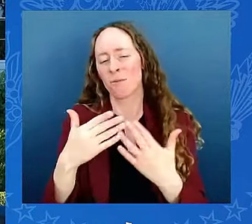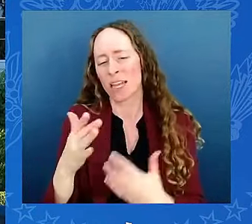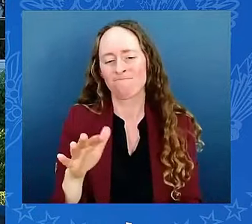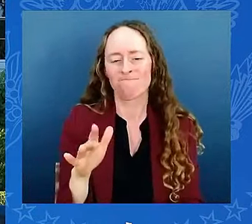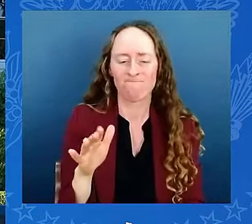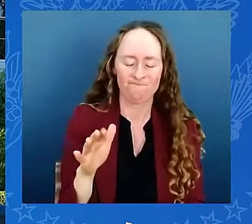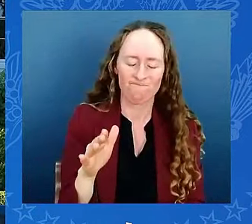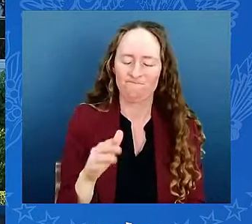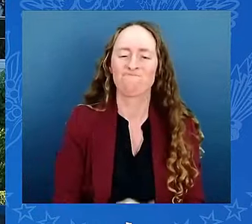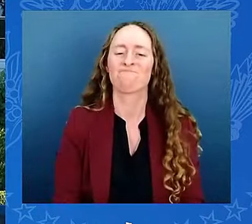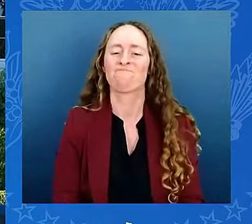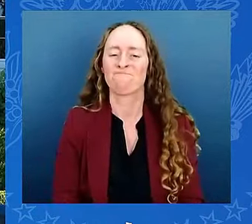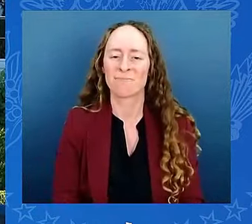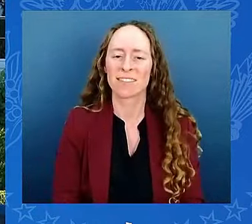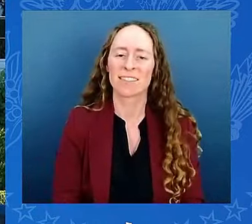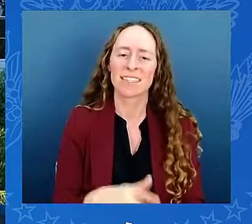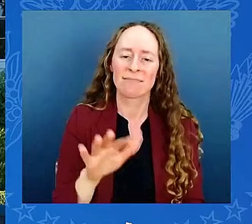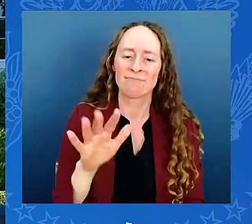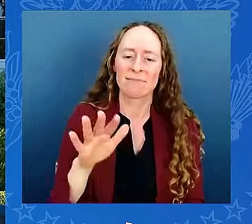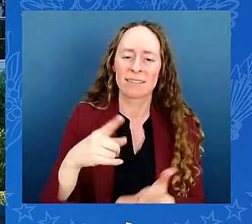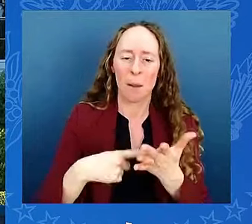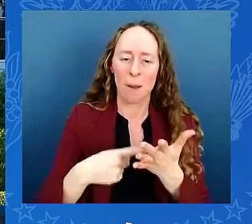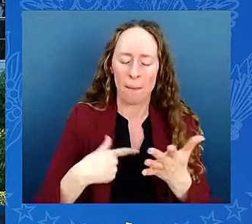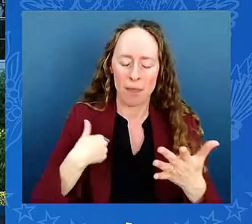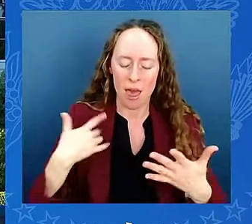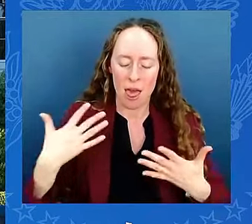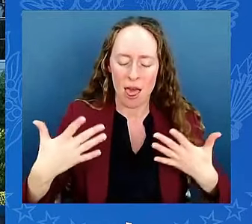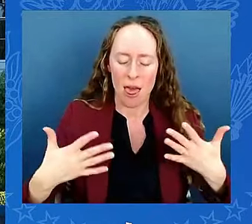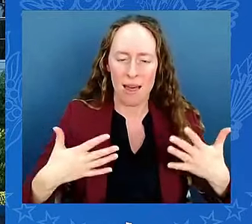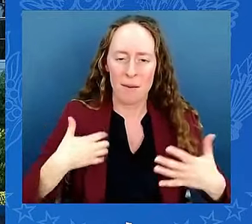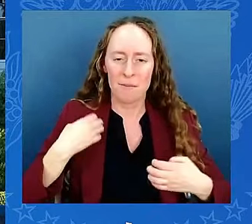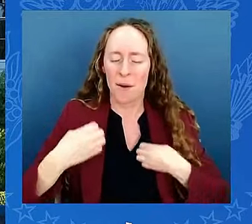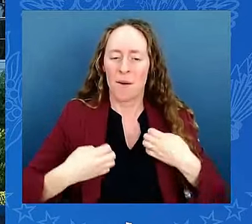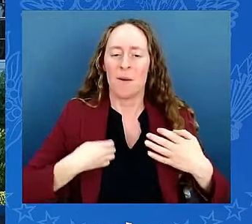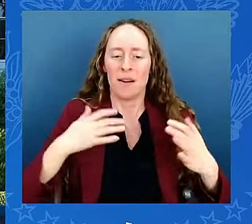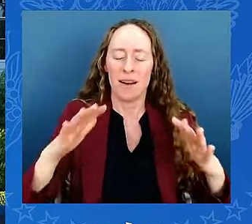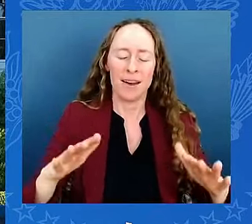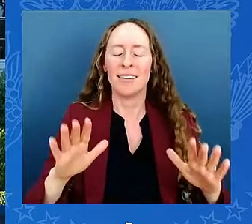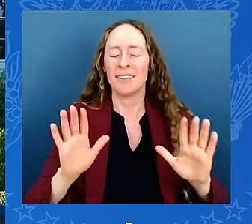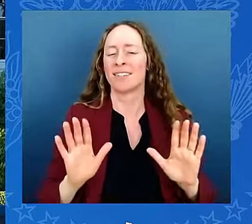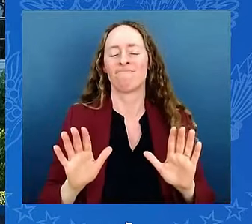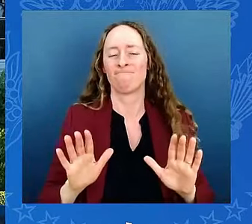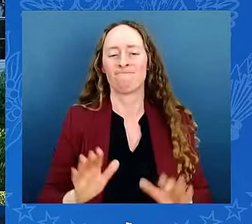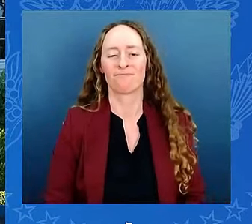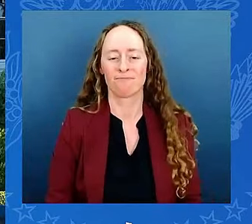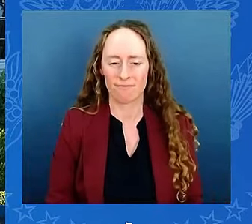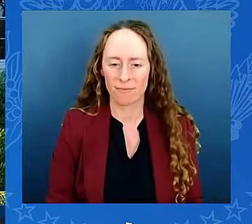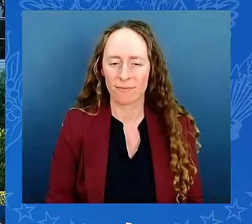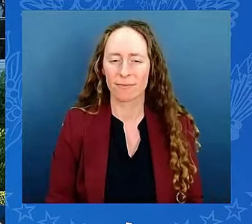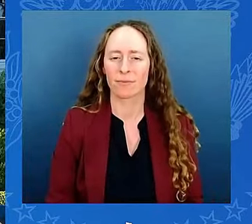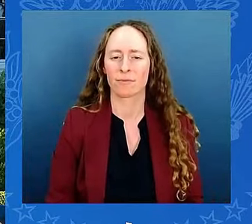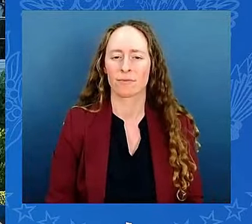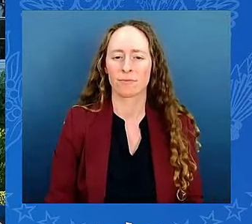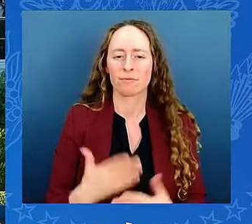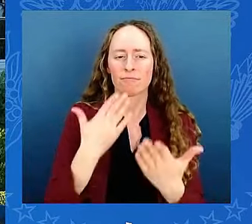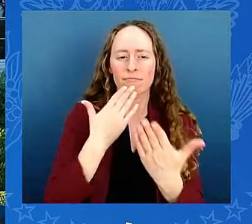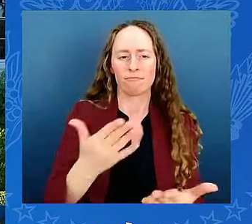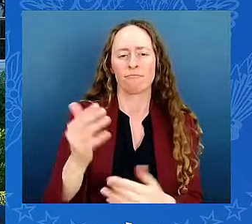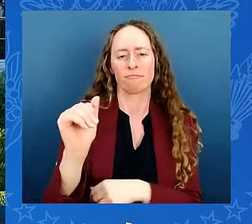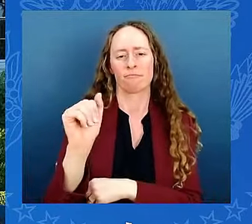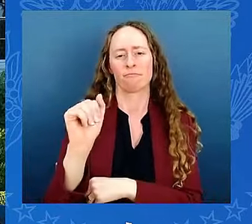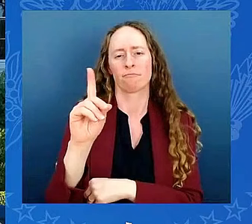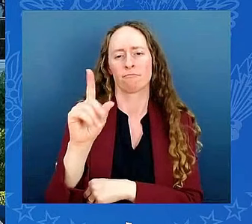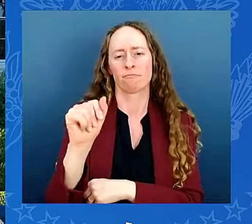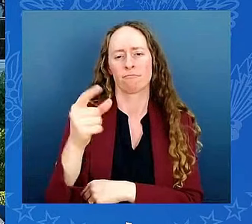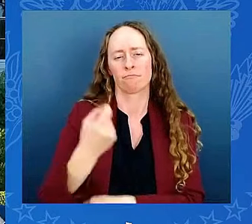I get emotional when I talk about her. And thank you, Ada, and your beautiful poetry. It's also an honor to see